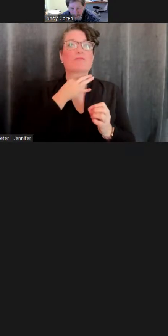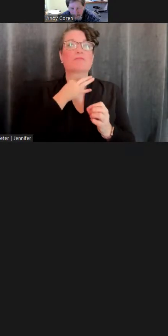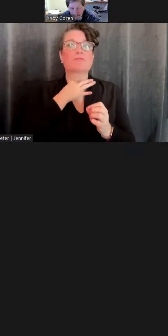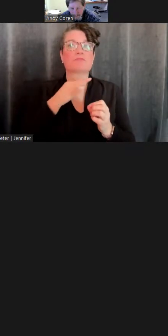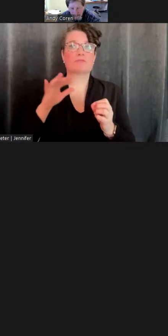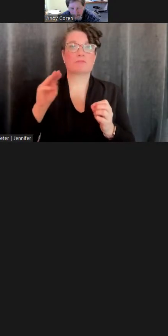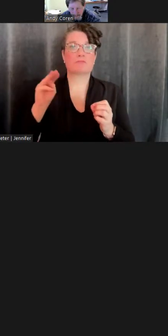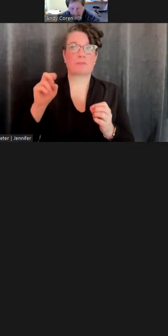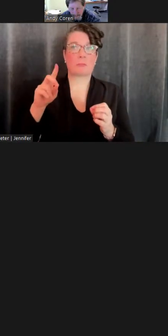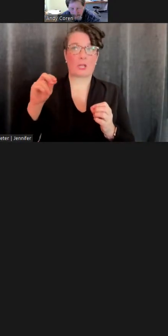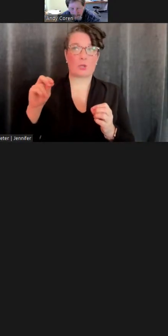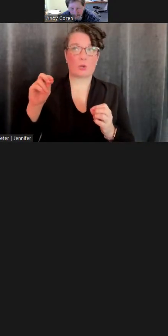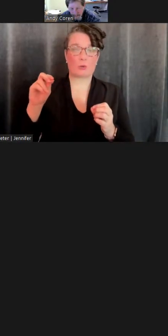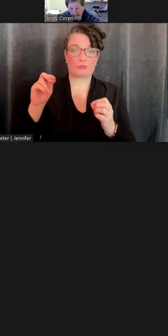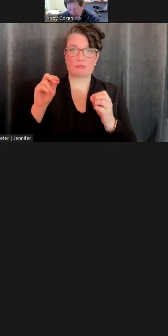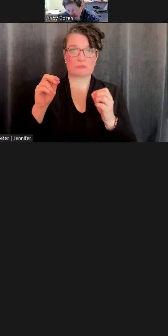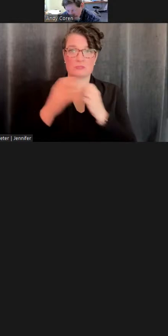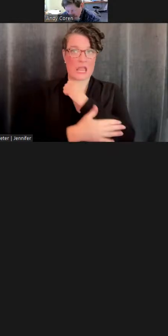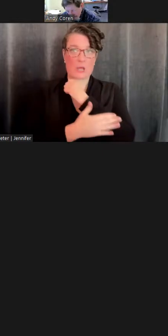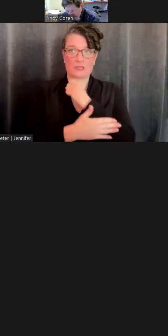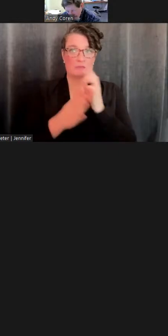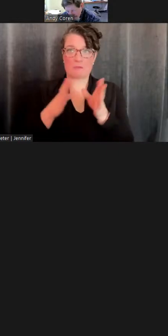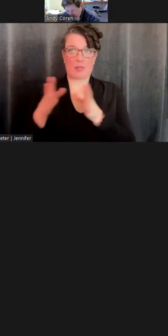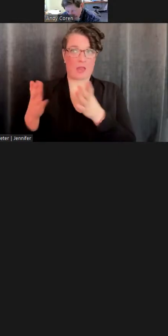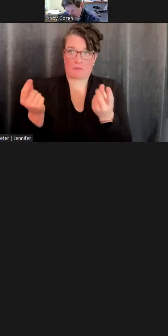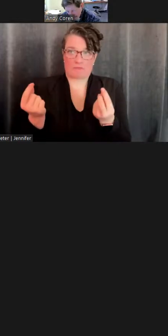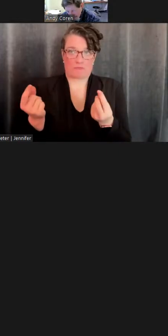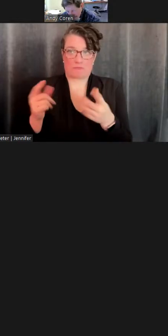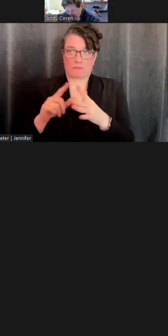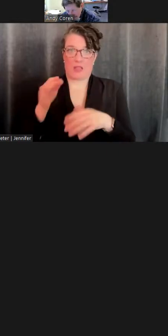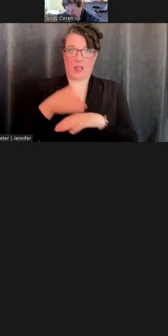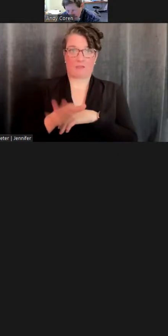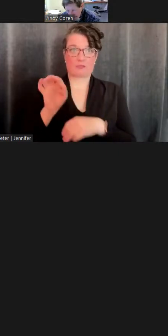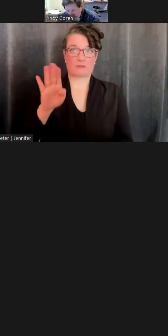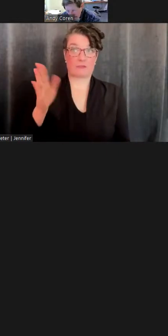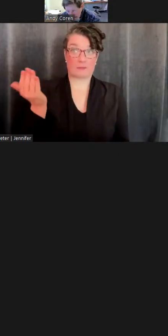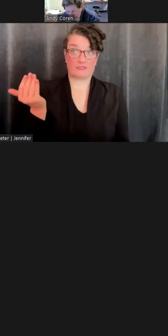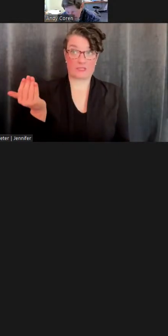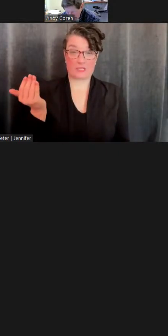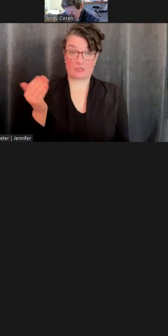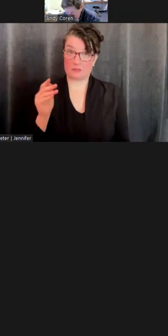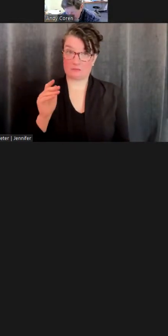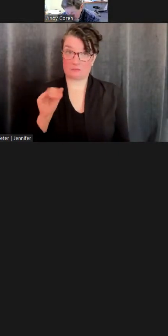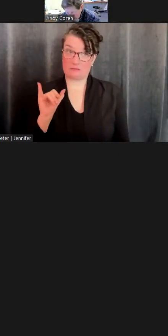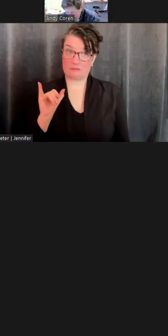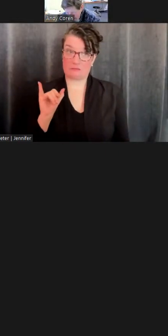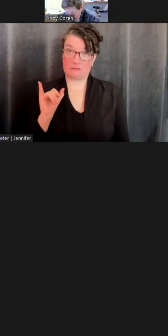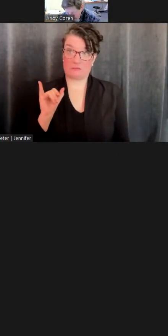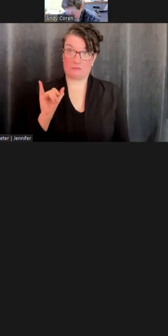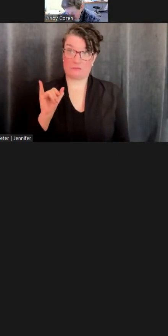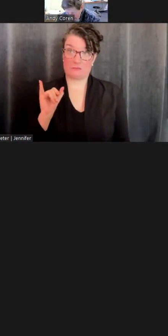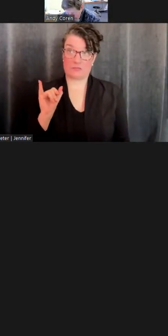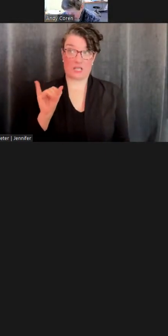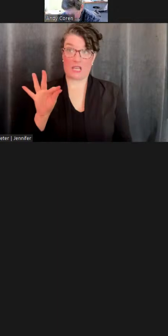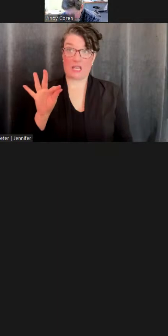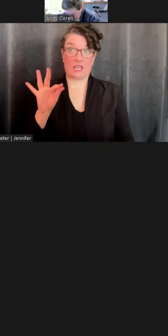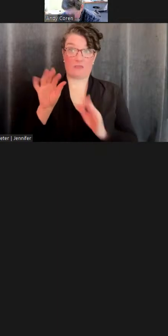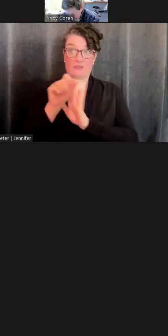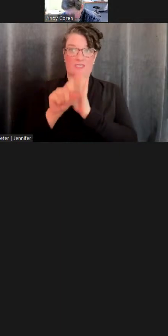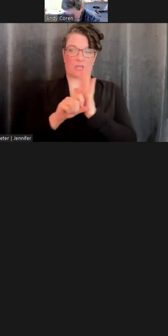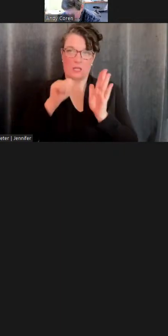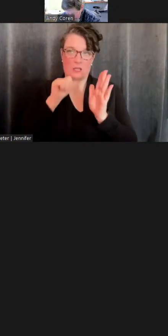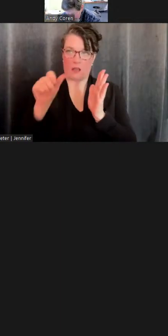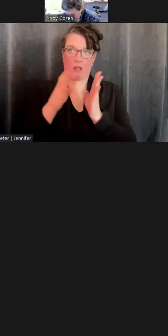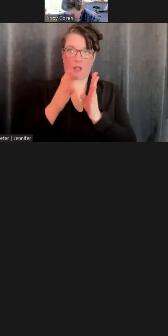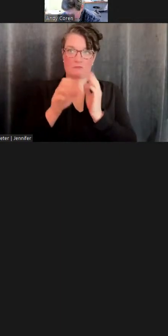or strategy moving forward from the 15th is if the mandate is not extended, and just kind